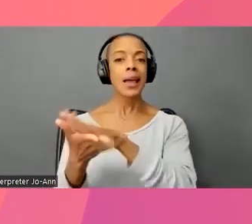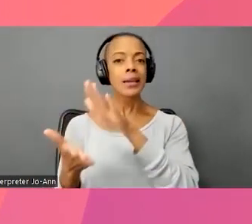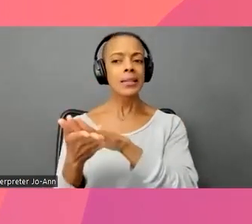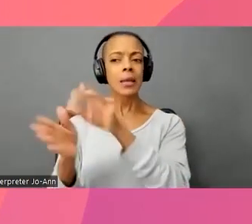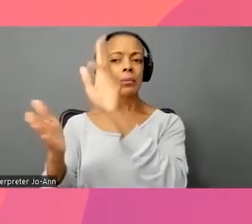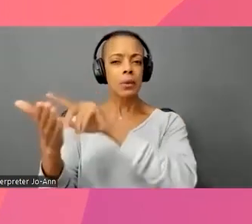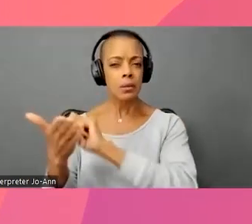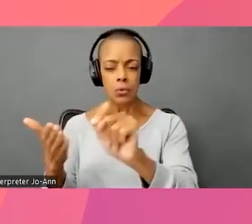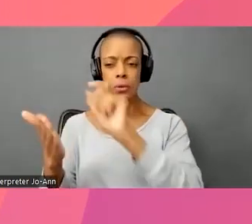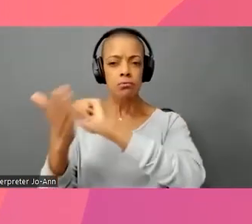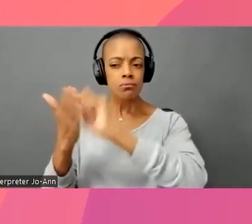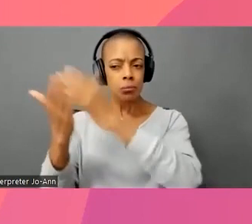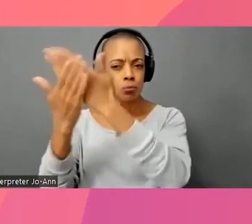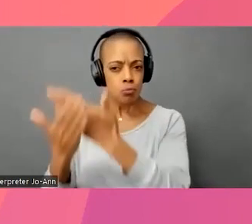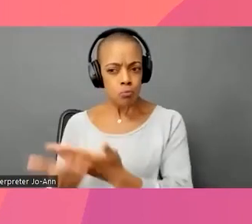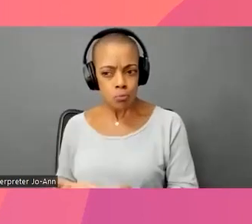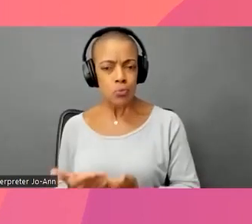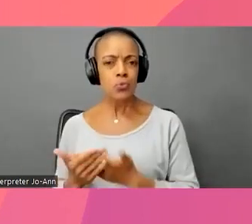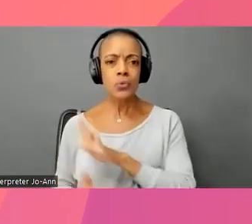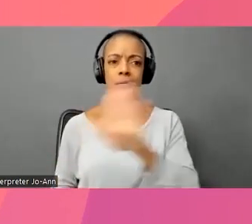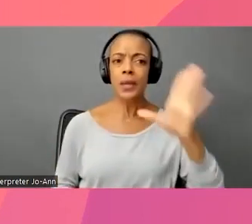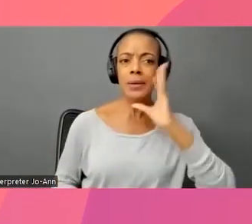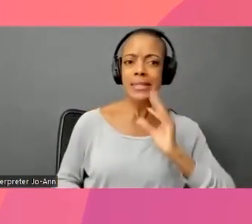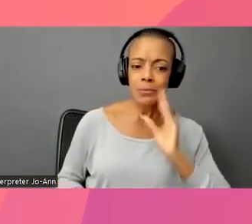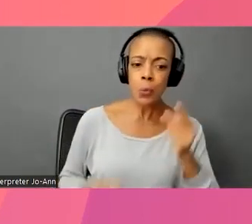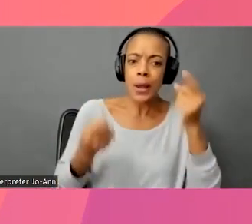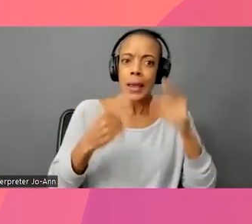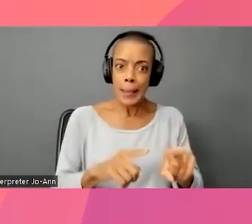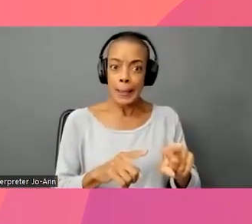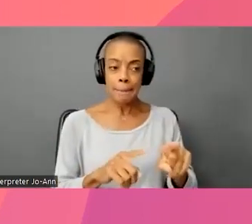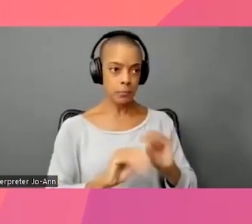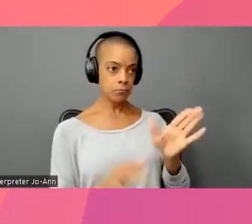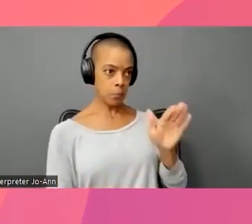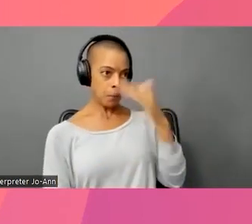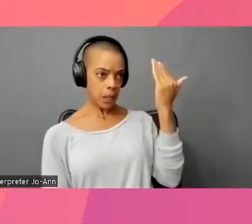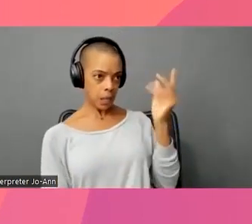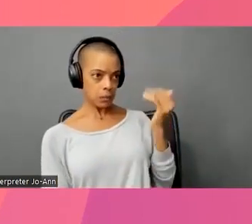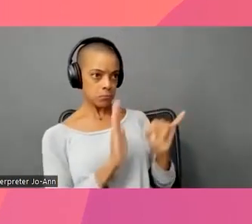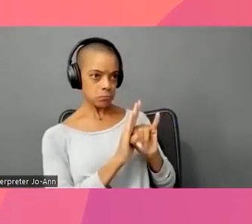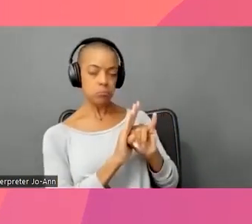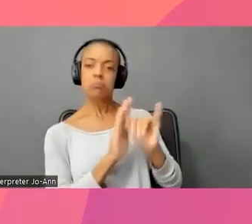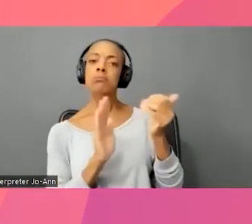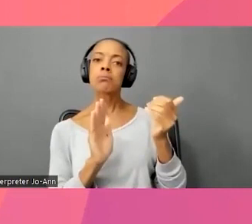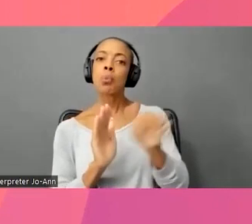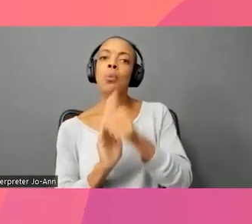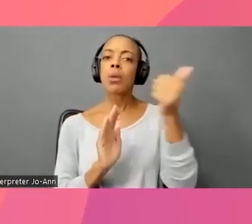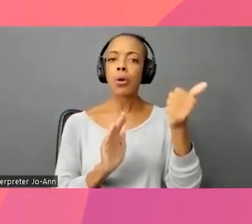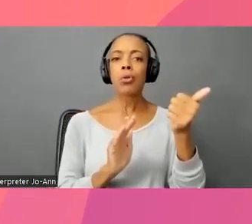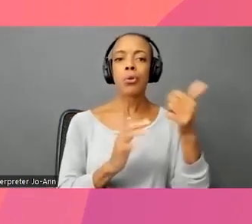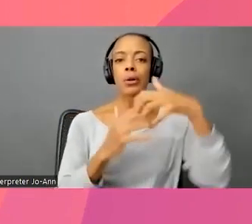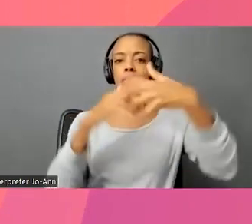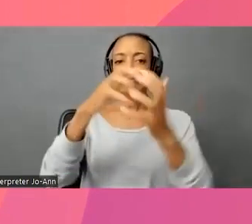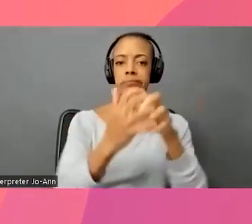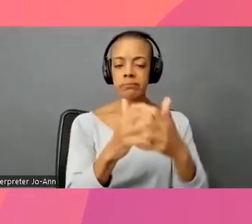written about these experiences and what happens when people who are visibly Black, along with other intersectional